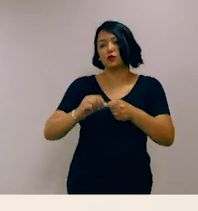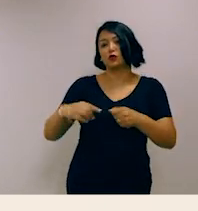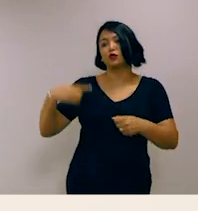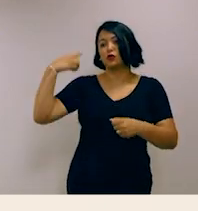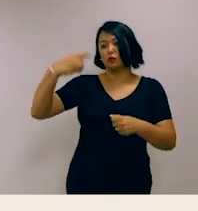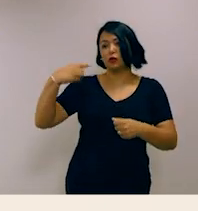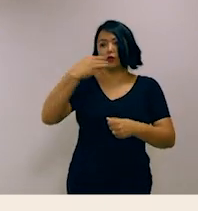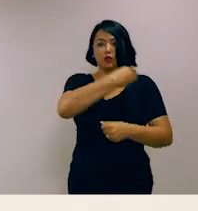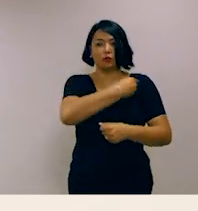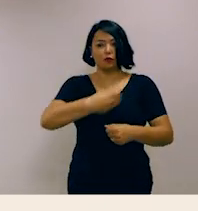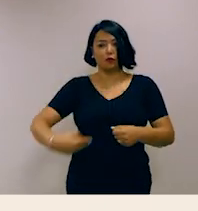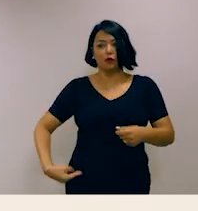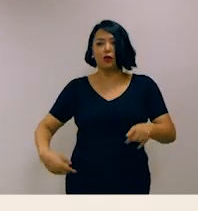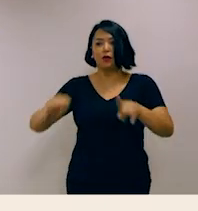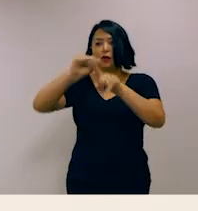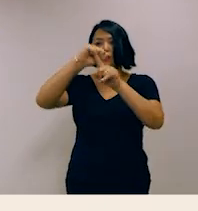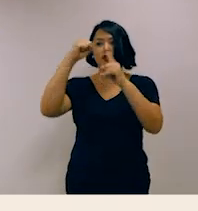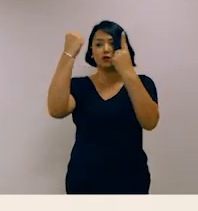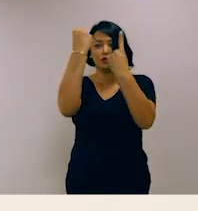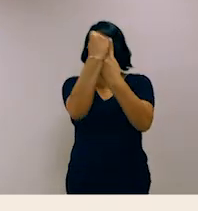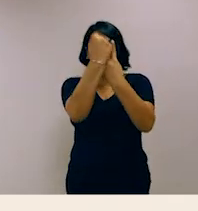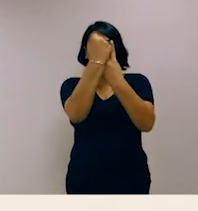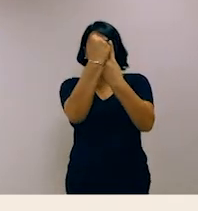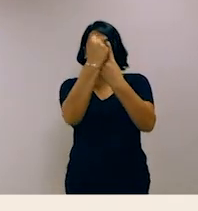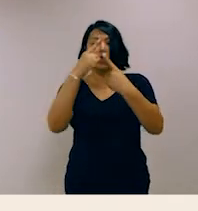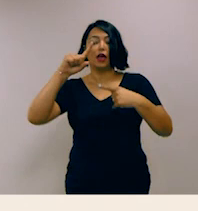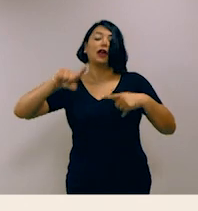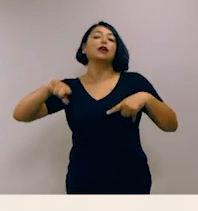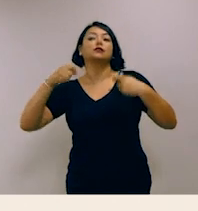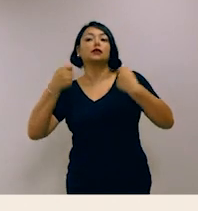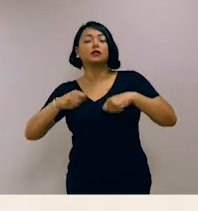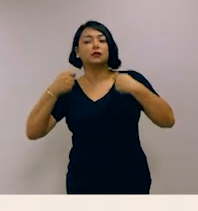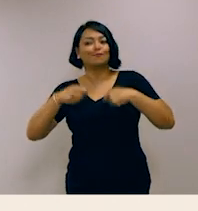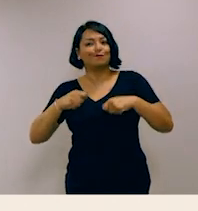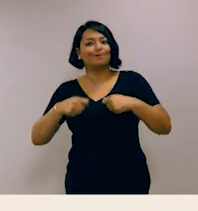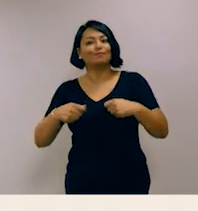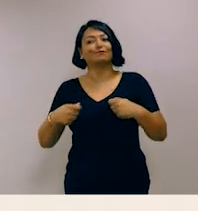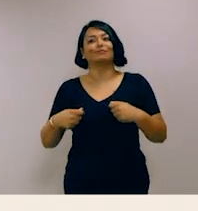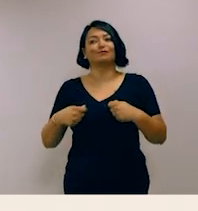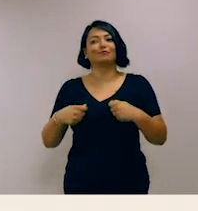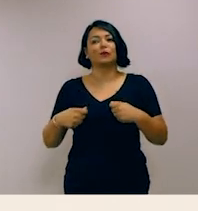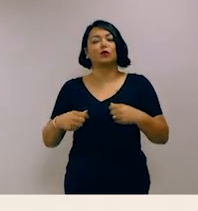public policies in our society, and this need